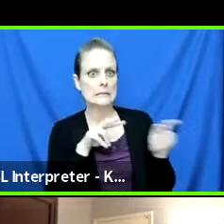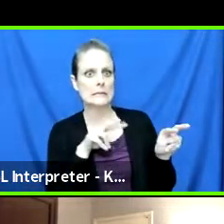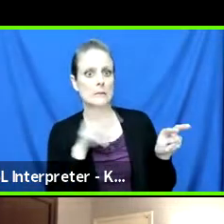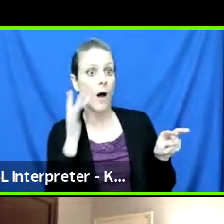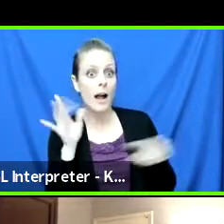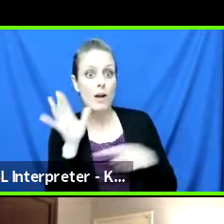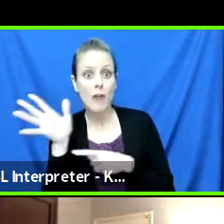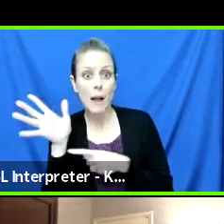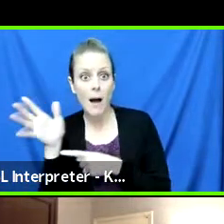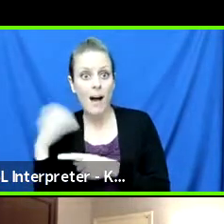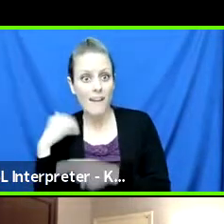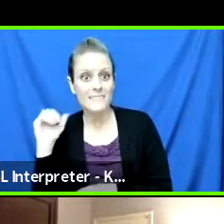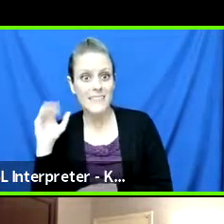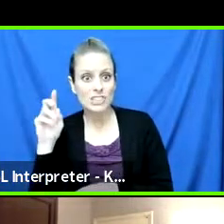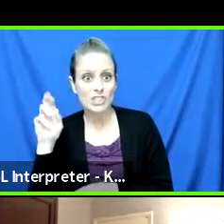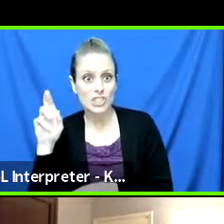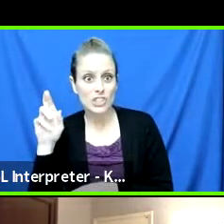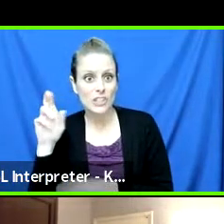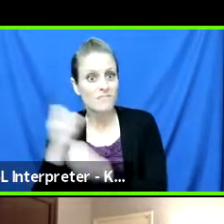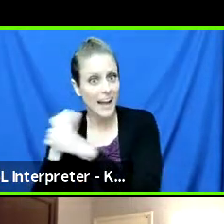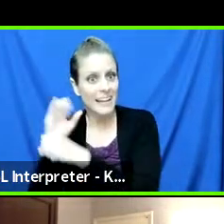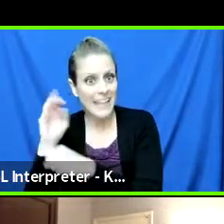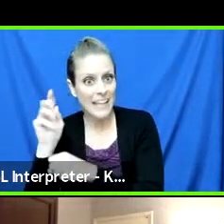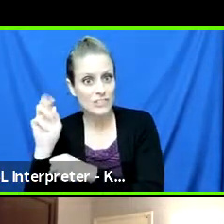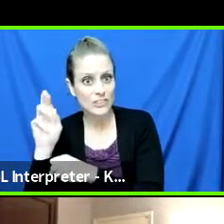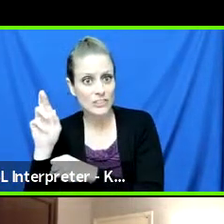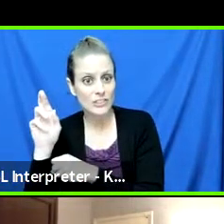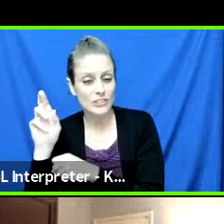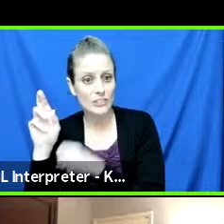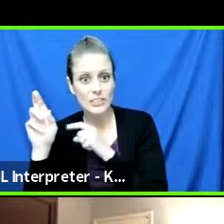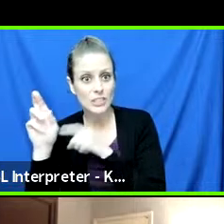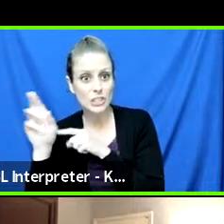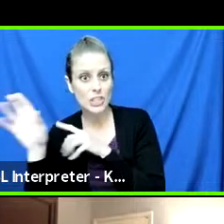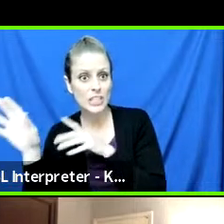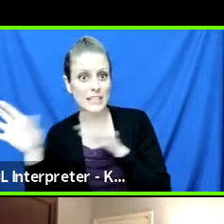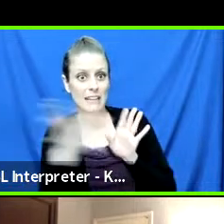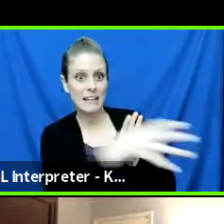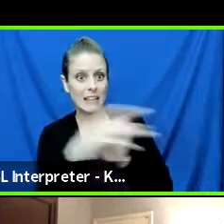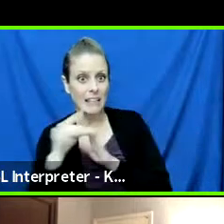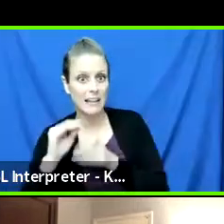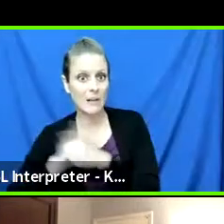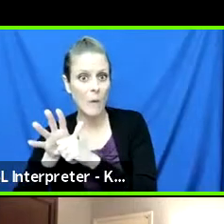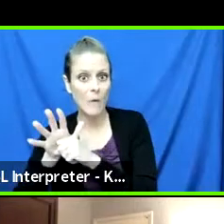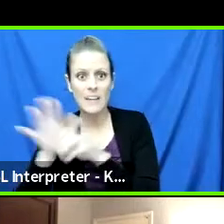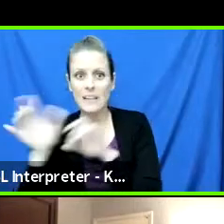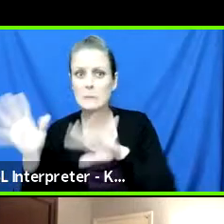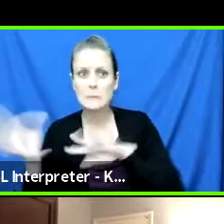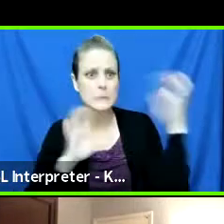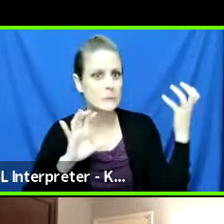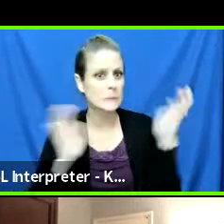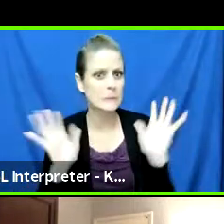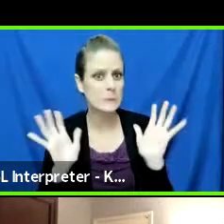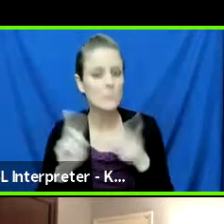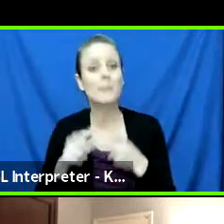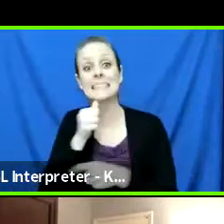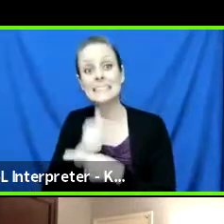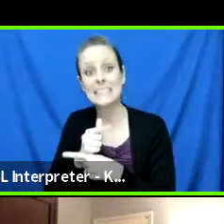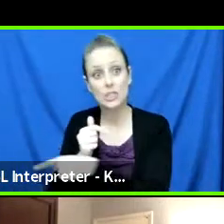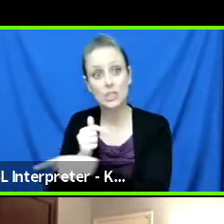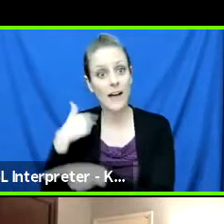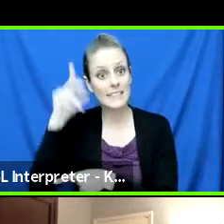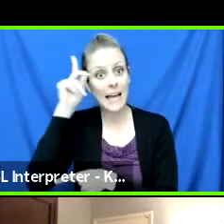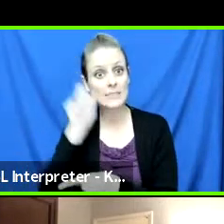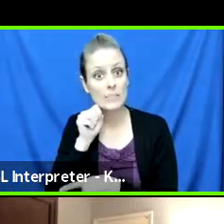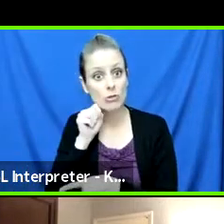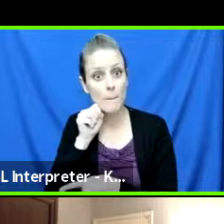fighting cancer and she's not really supposed to be around anything too crazy. And then I have a sister who has Down